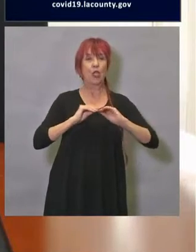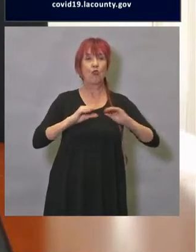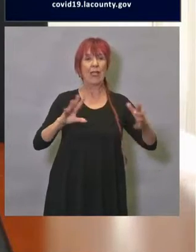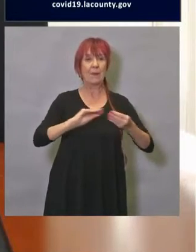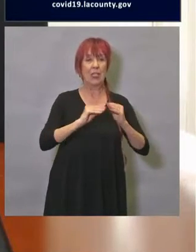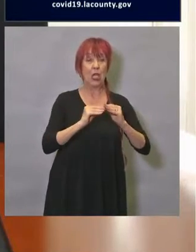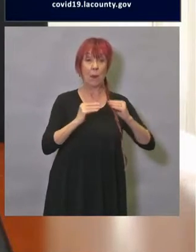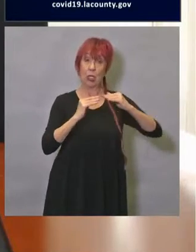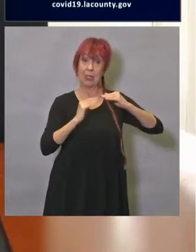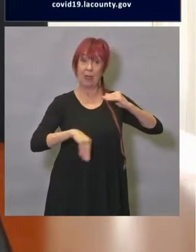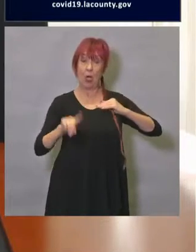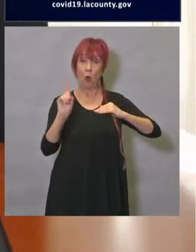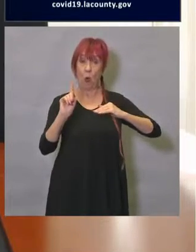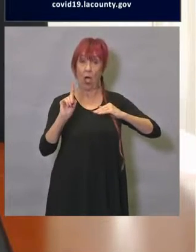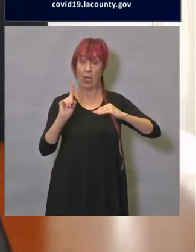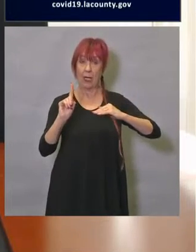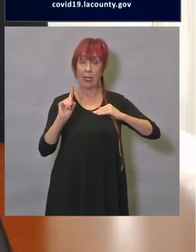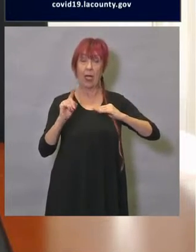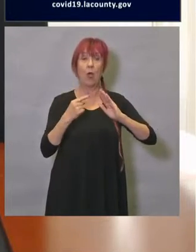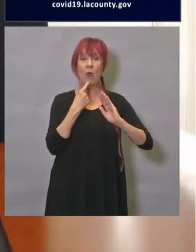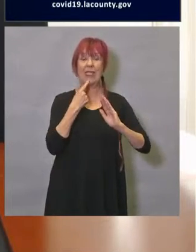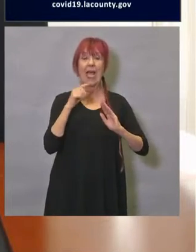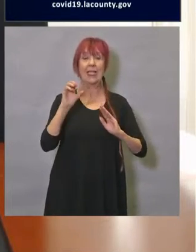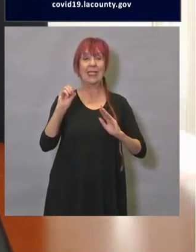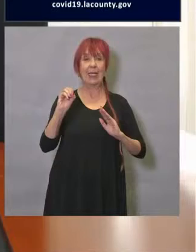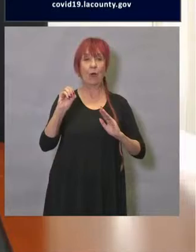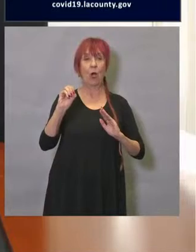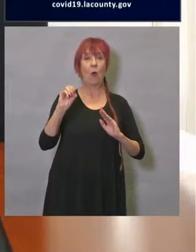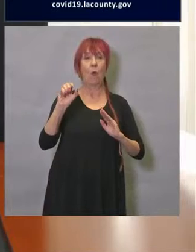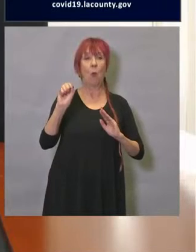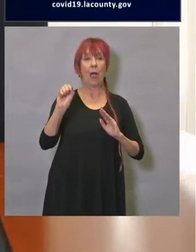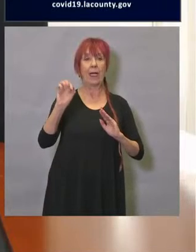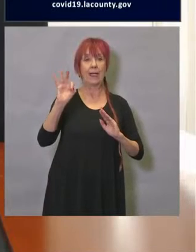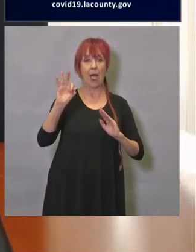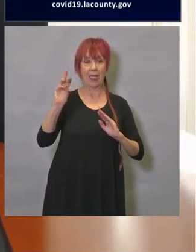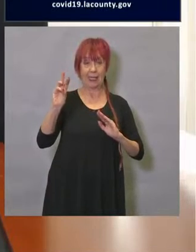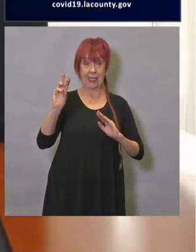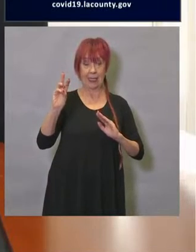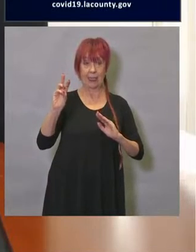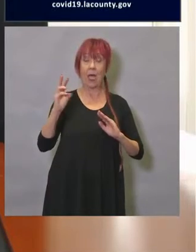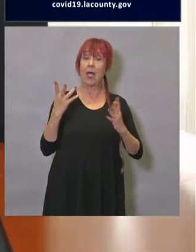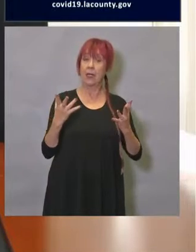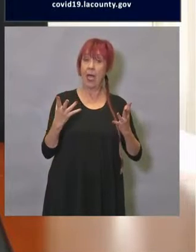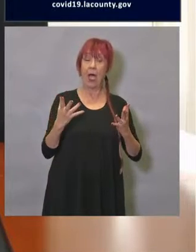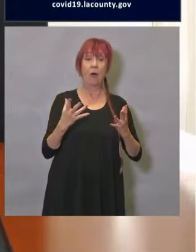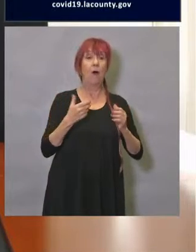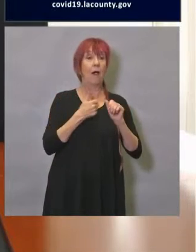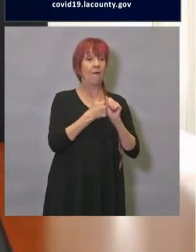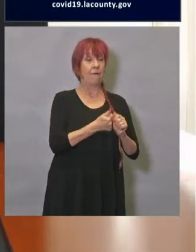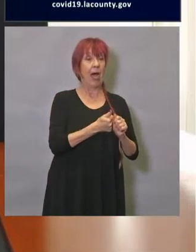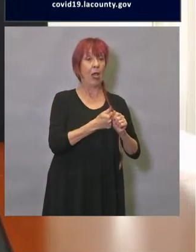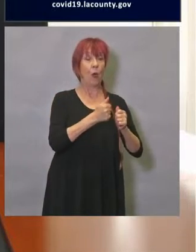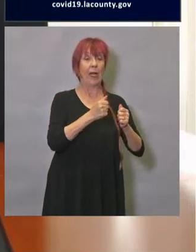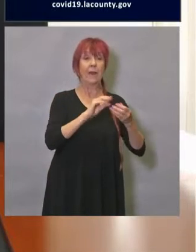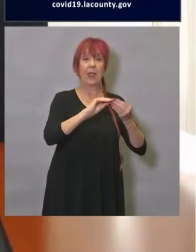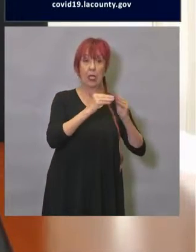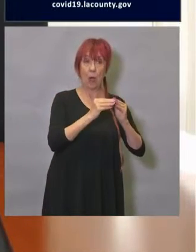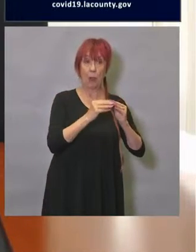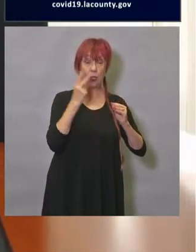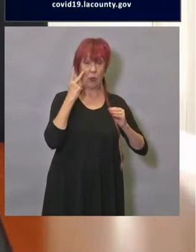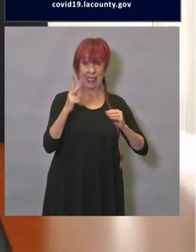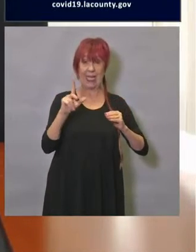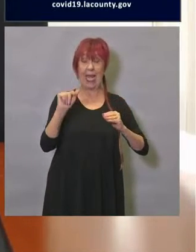1, being modeled at 0.96. Based on the pattern that we see in hospitalizations across the county and that